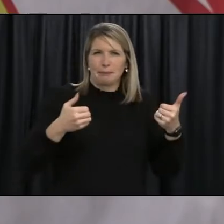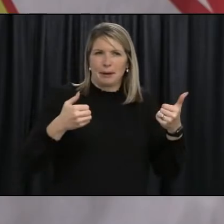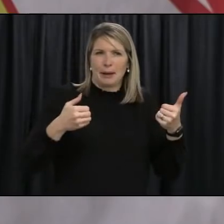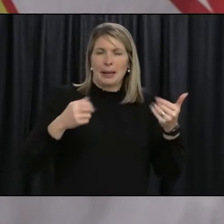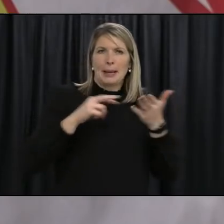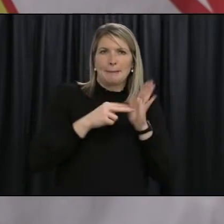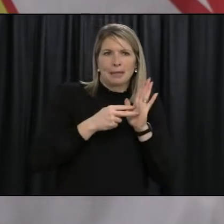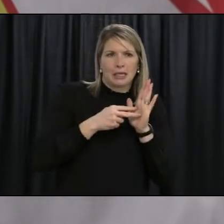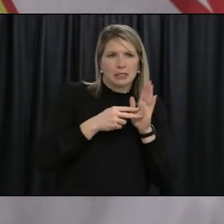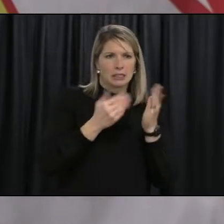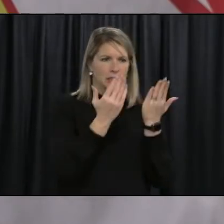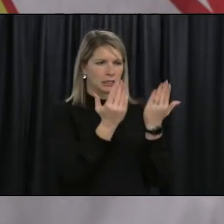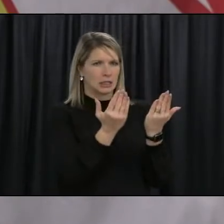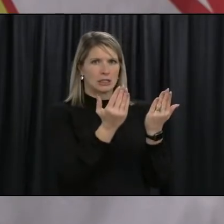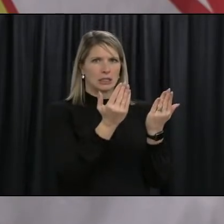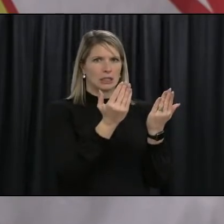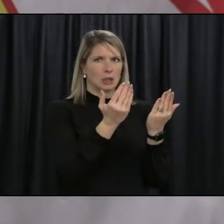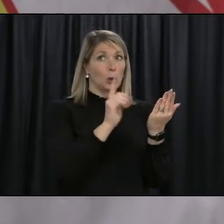therefore required to